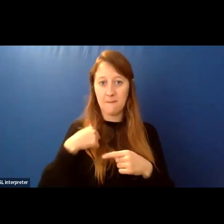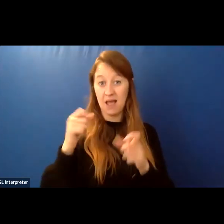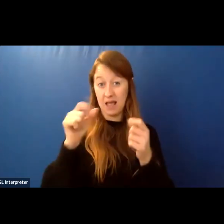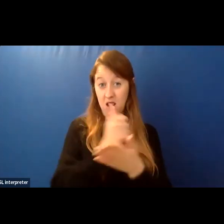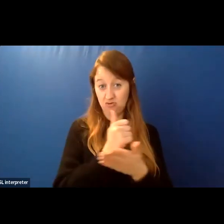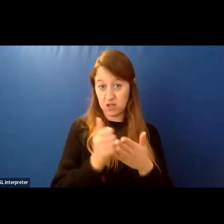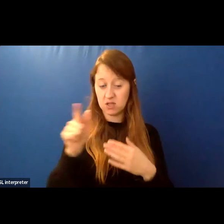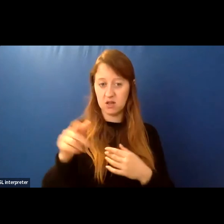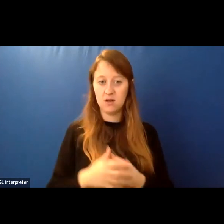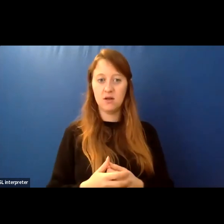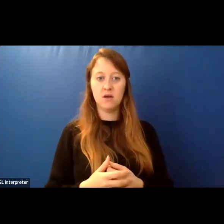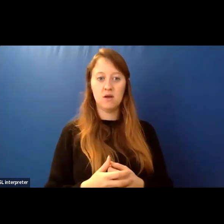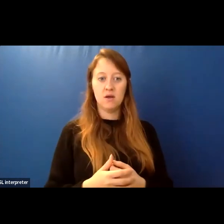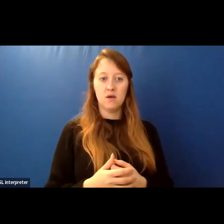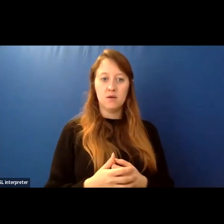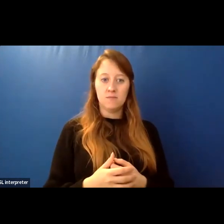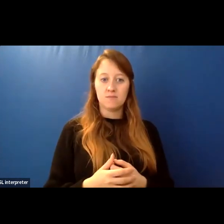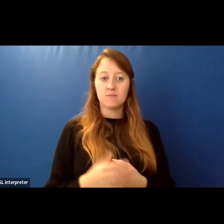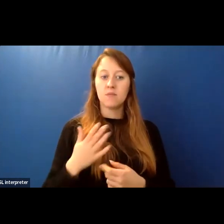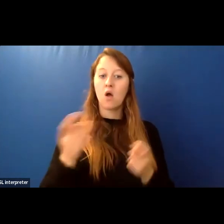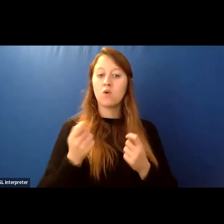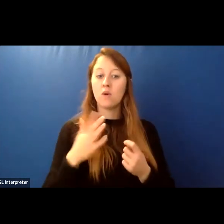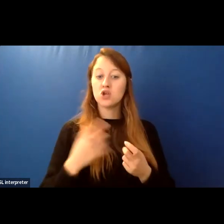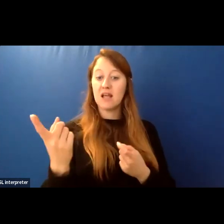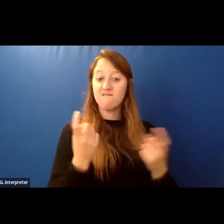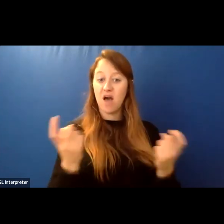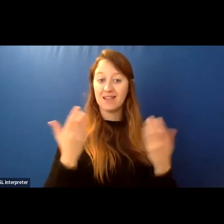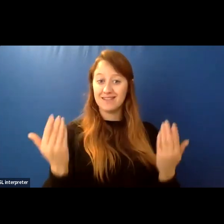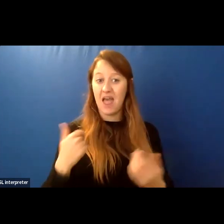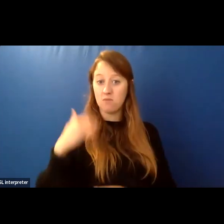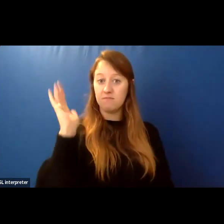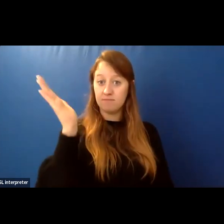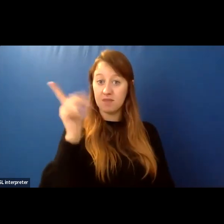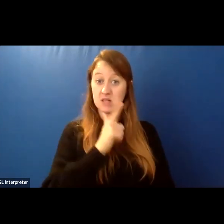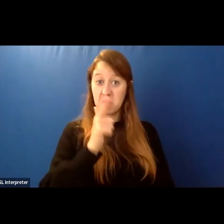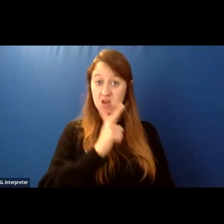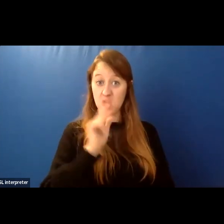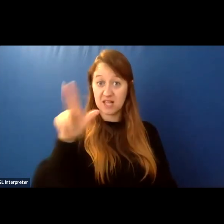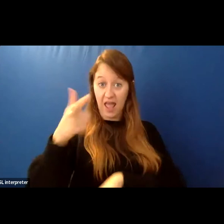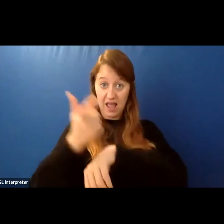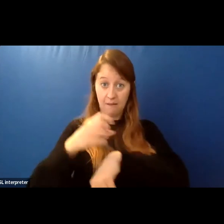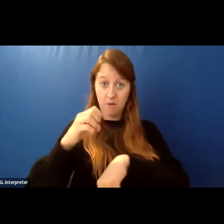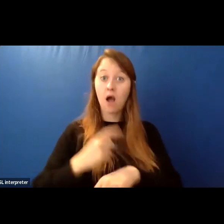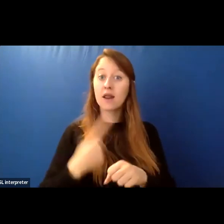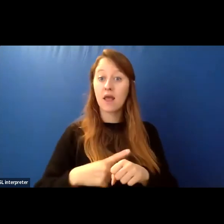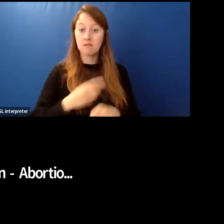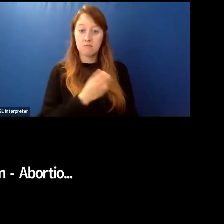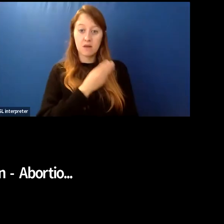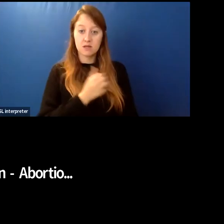Stop the share now. So I'll just invite our speakers to turn their cameras back on,